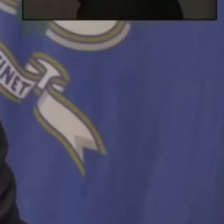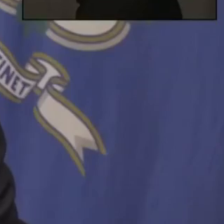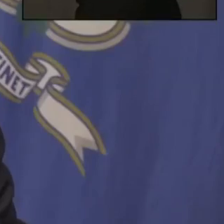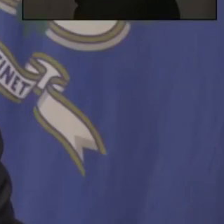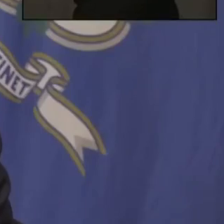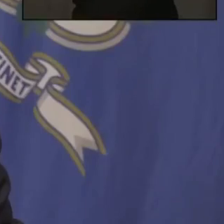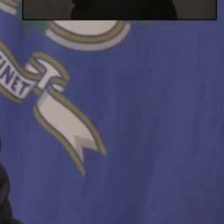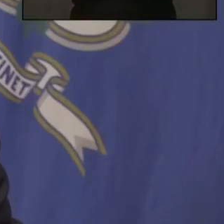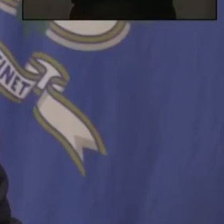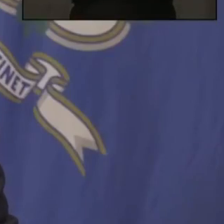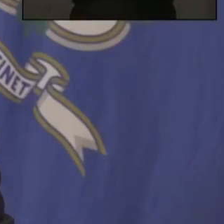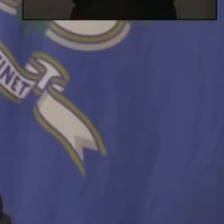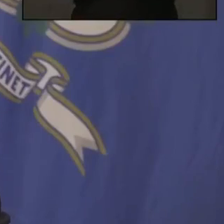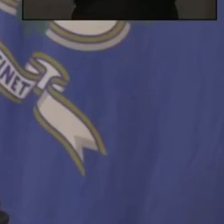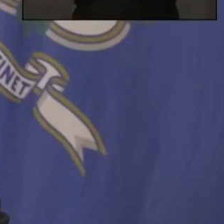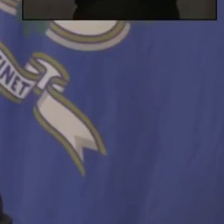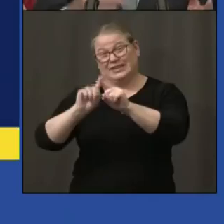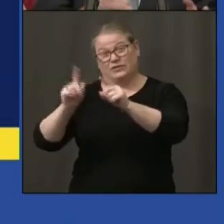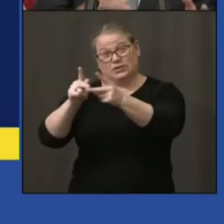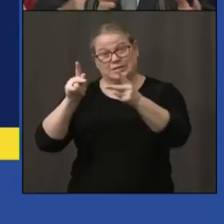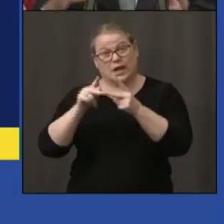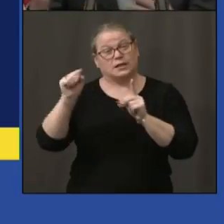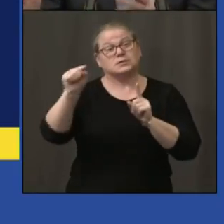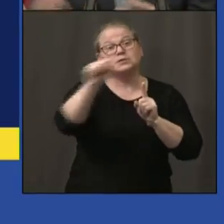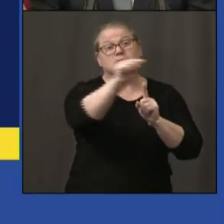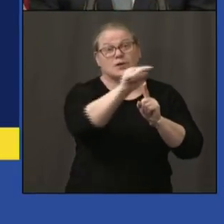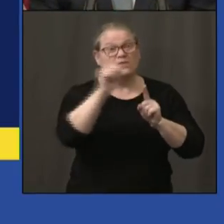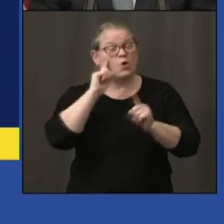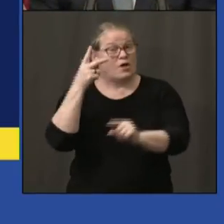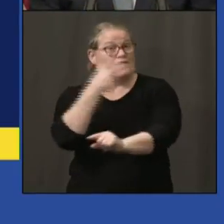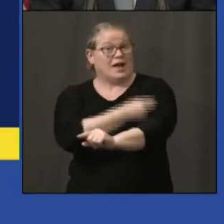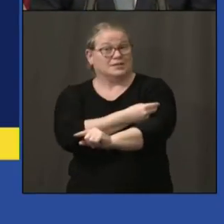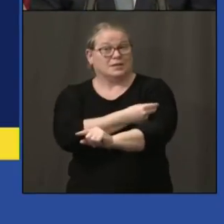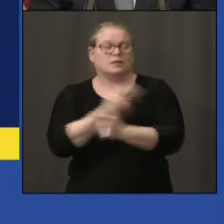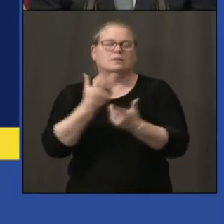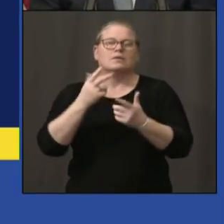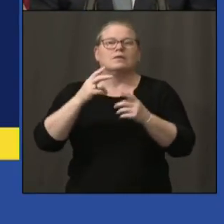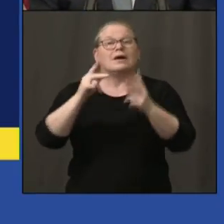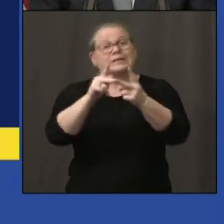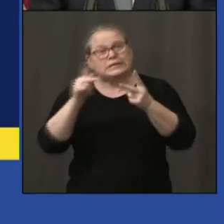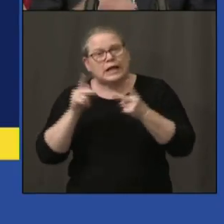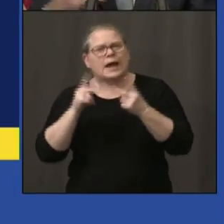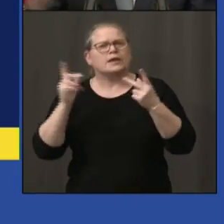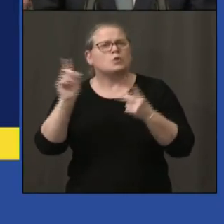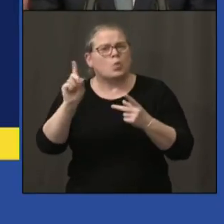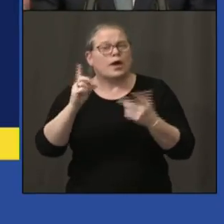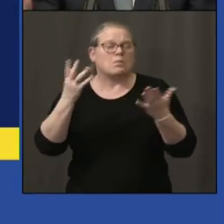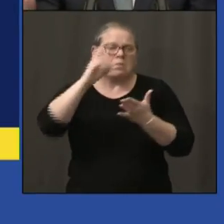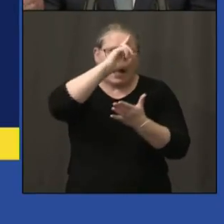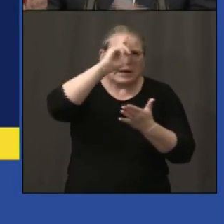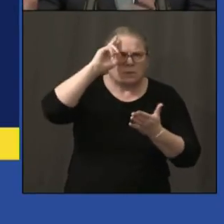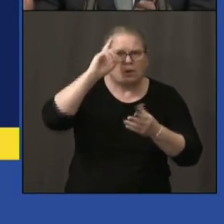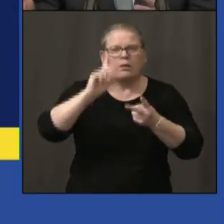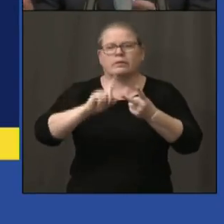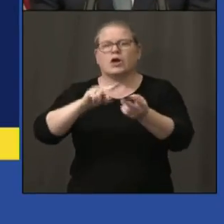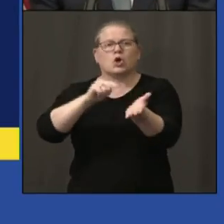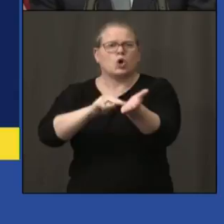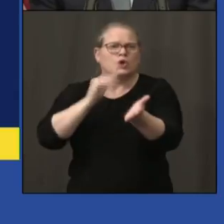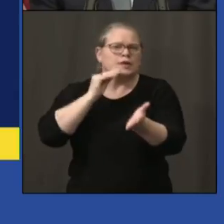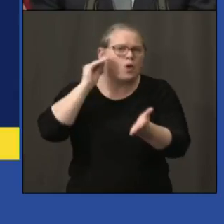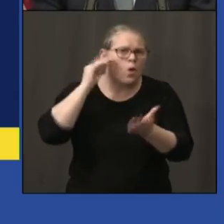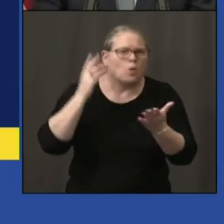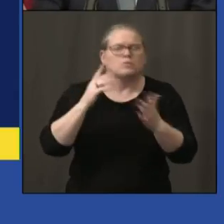and Governor Lamont says the state is preparing for when they can administer the vaccine on a broader scale. We're rolling that out to